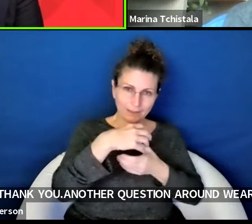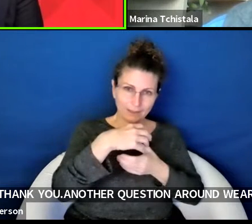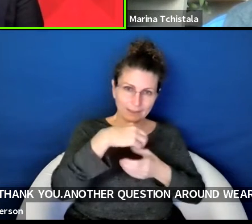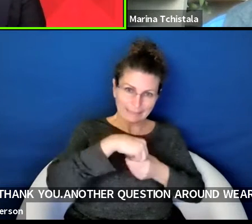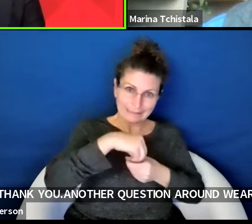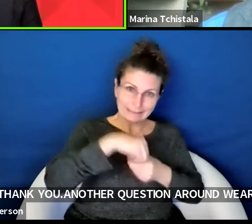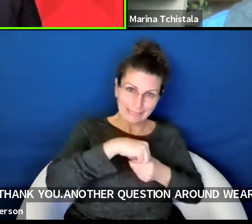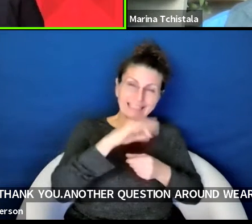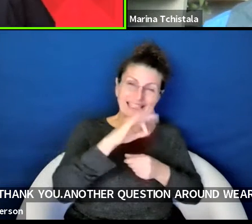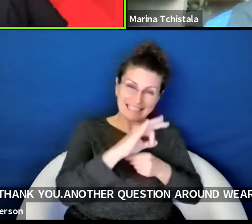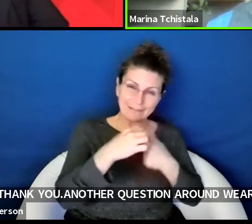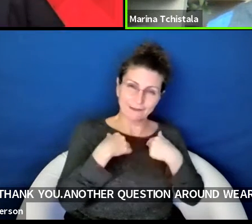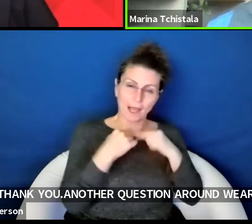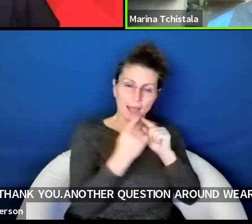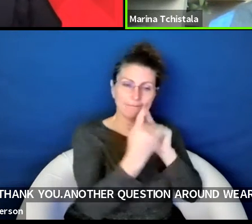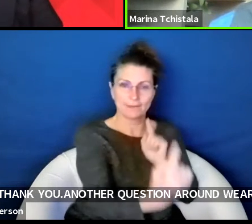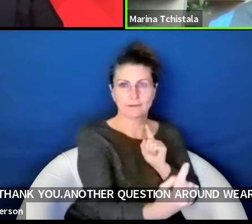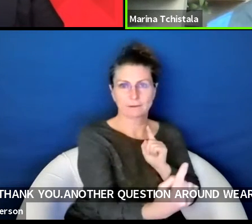distancing?